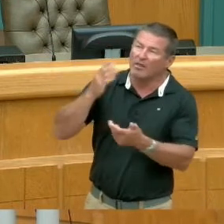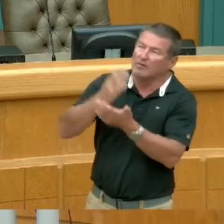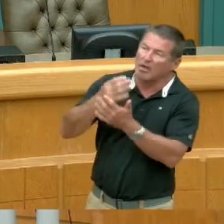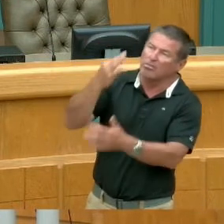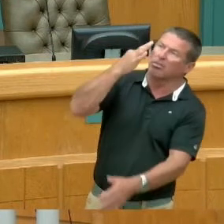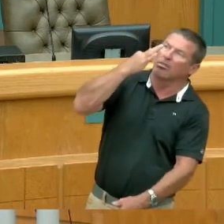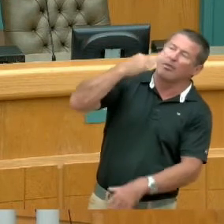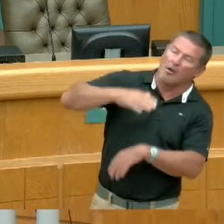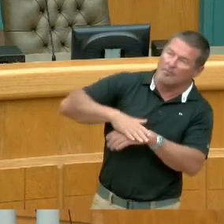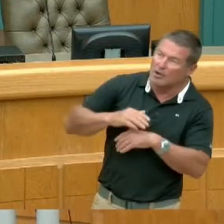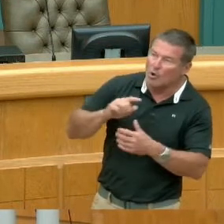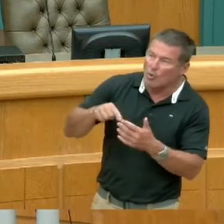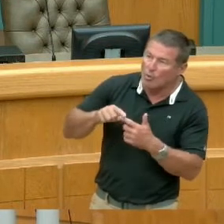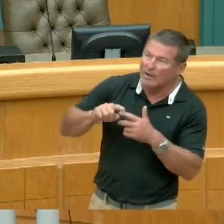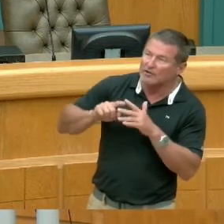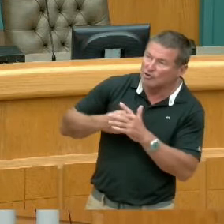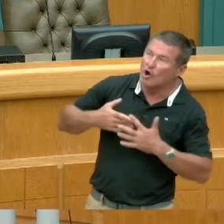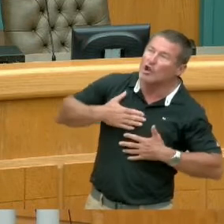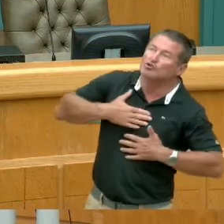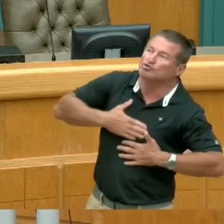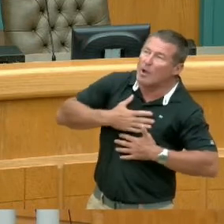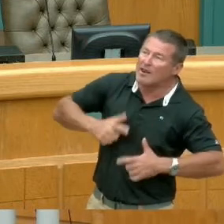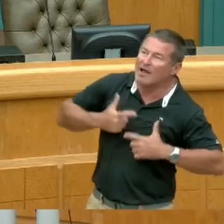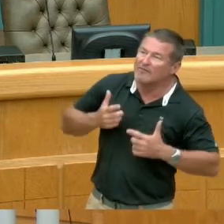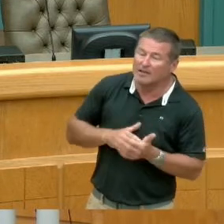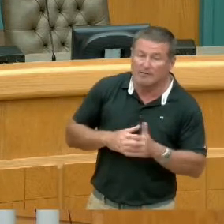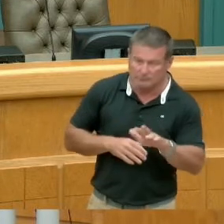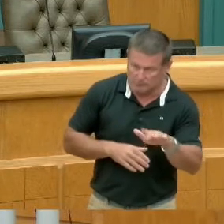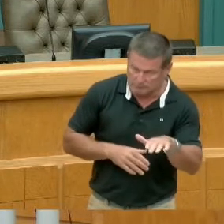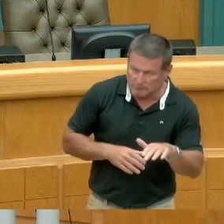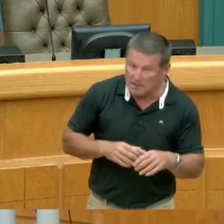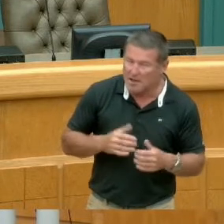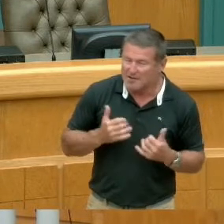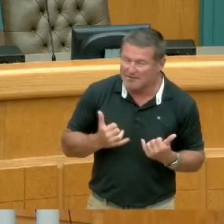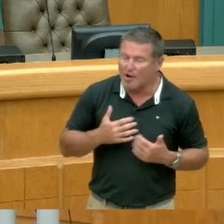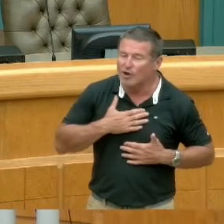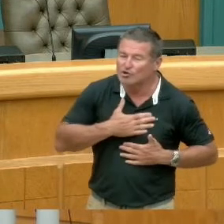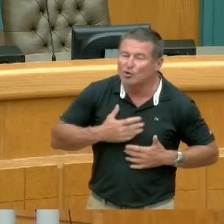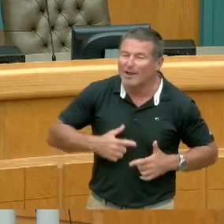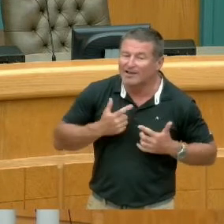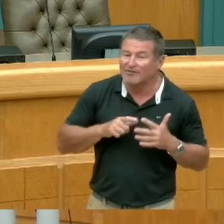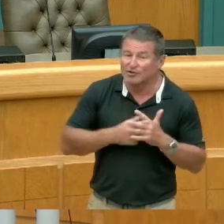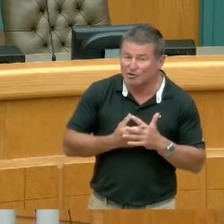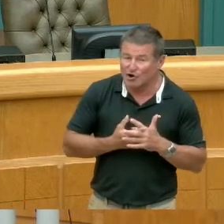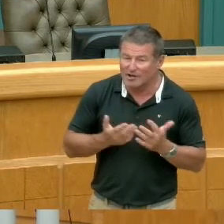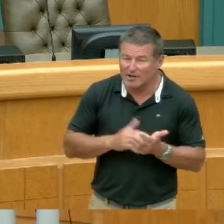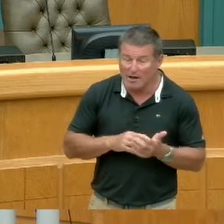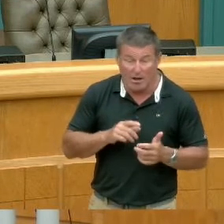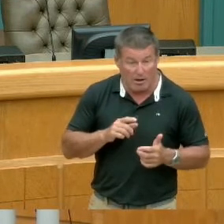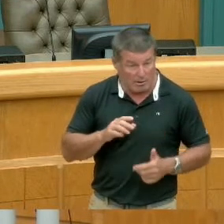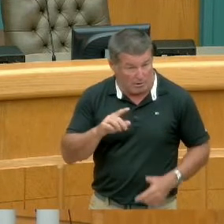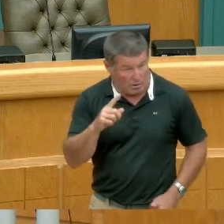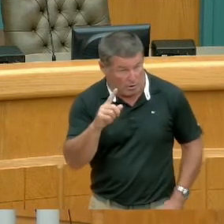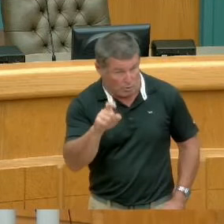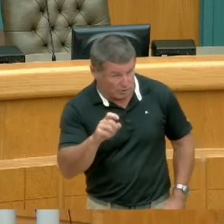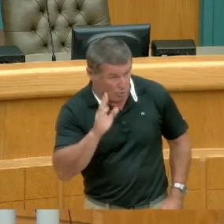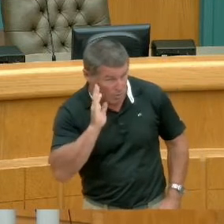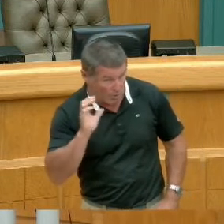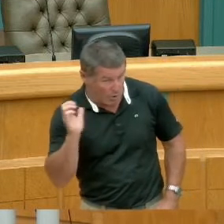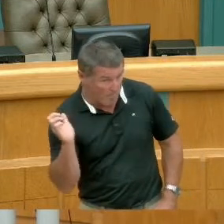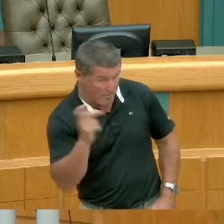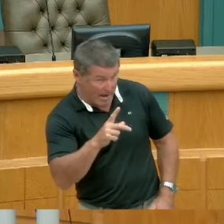enjoying again? Well, I think that part has started. But are we ever going to go back to the way it was?